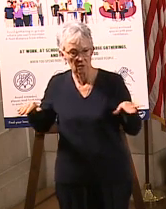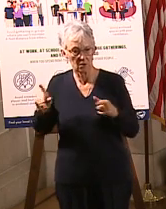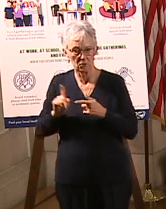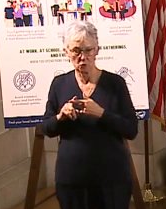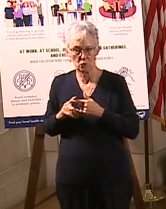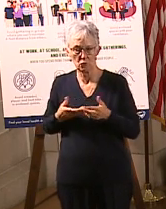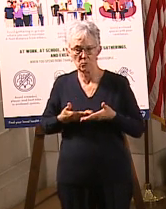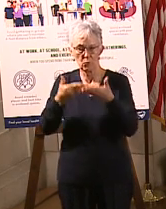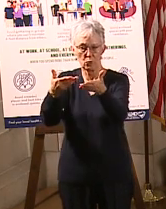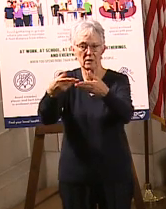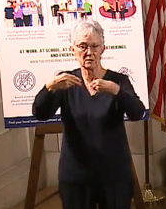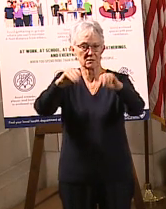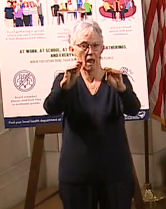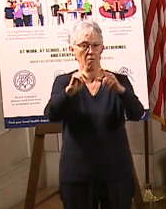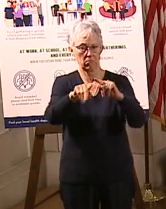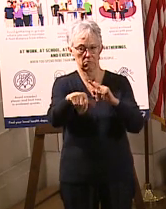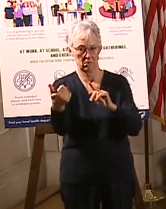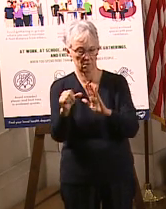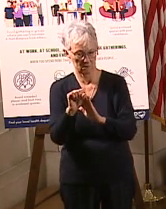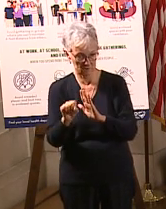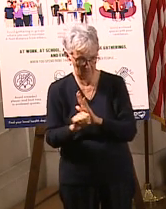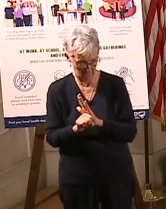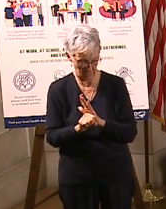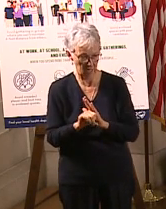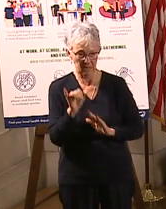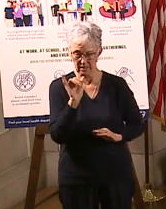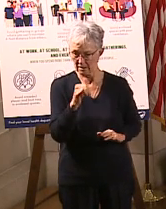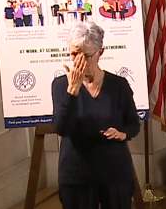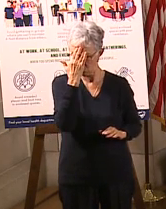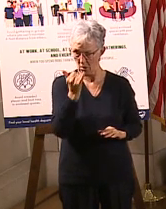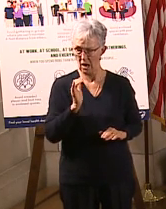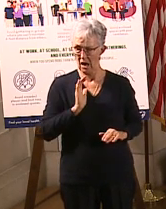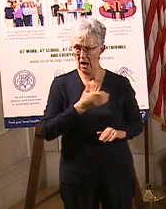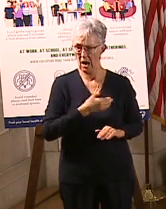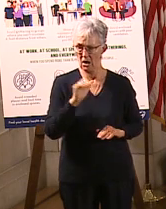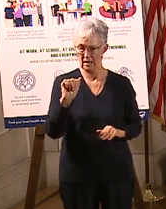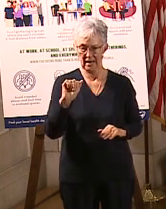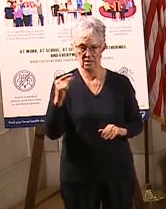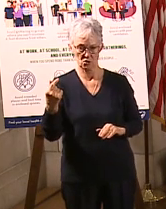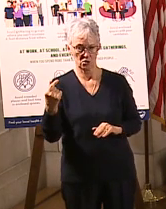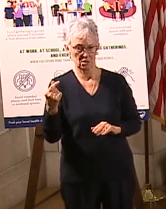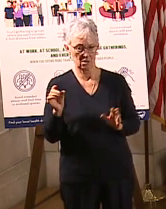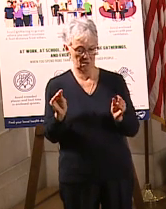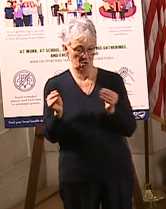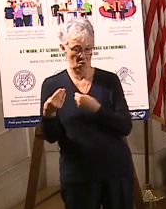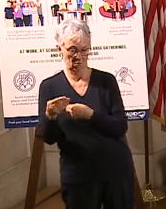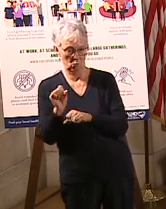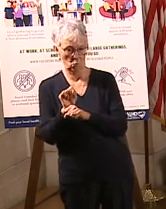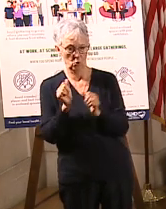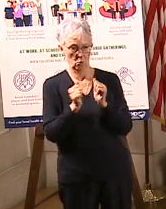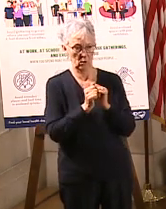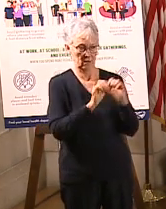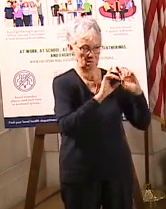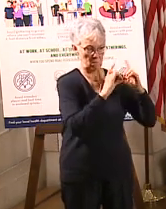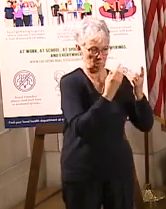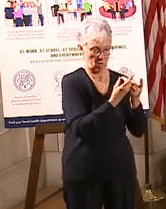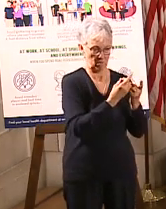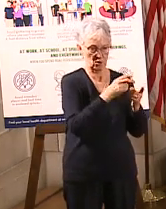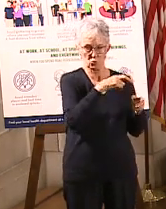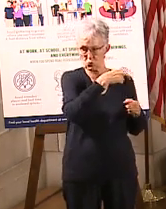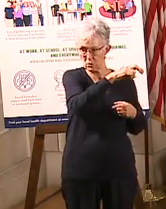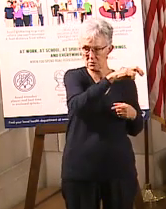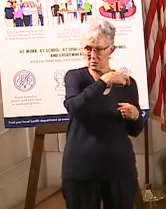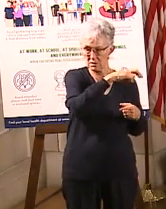out for the signs of awareness. That's one of the reasons why the Attorney General's office has cooperated with our Department of Transportation to be able to put up, for